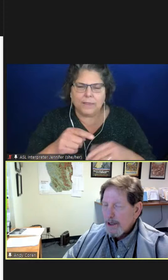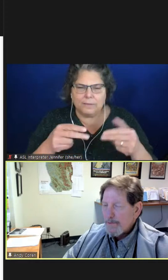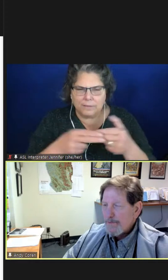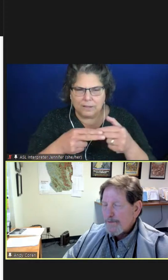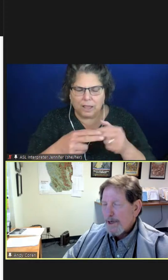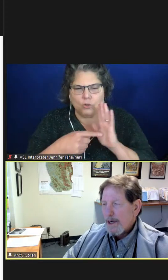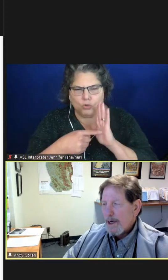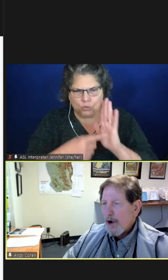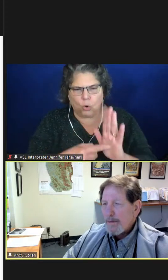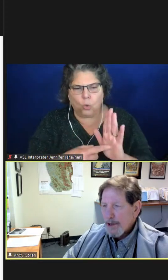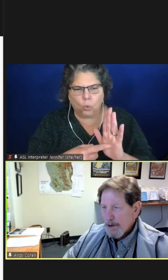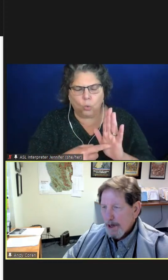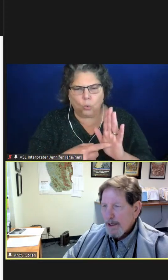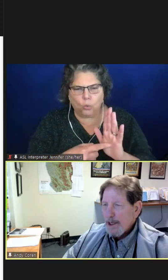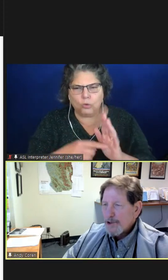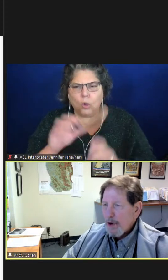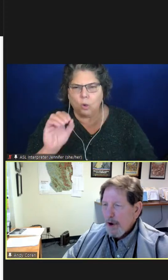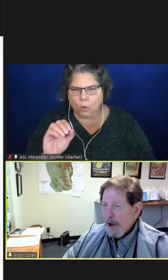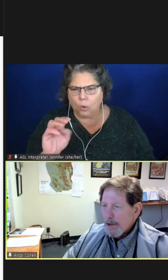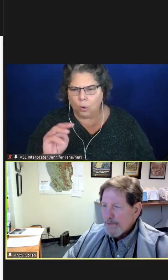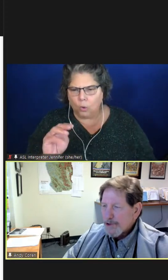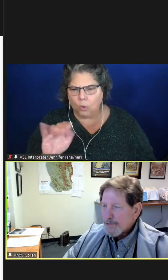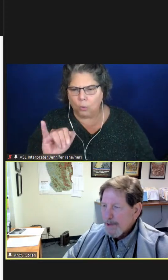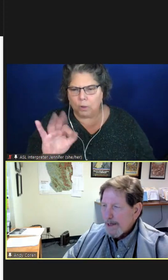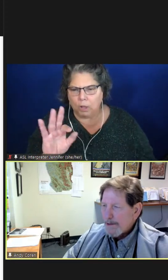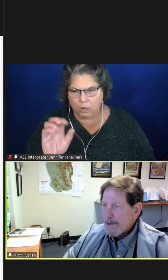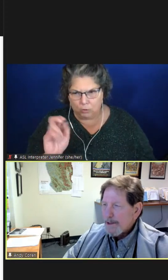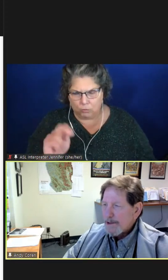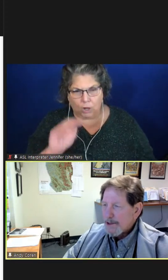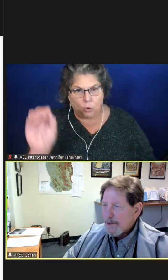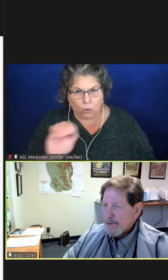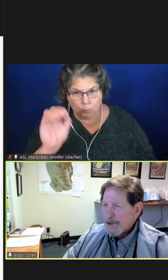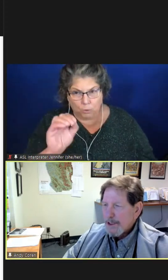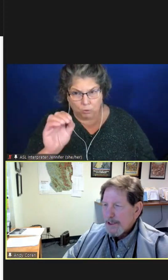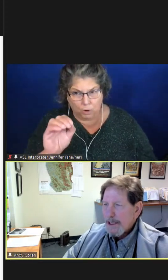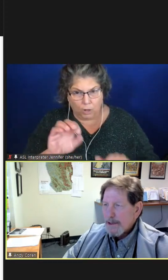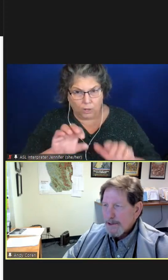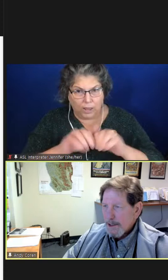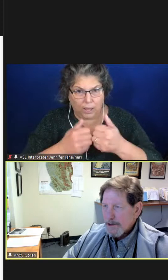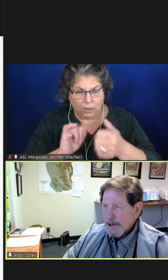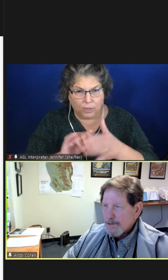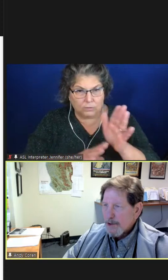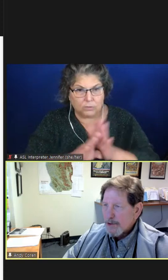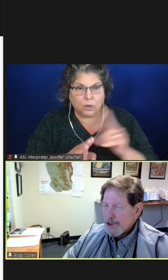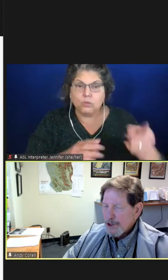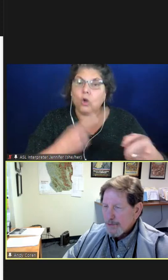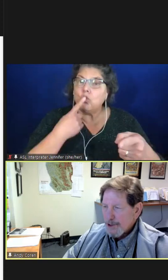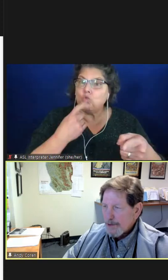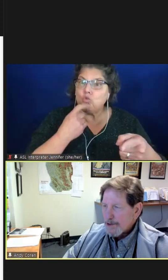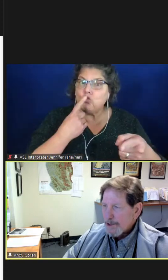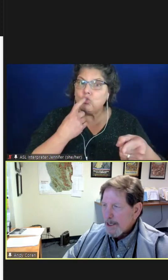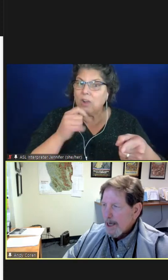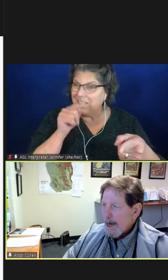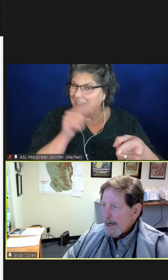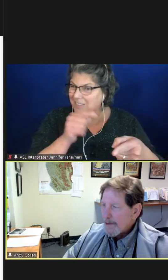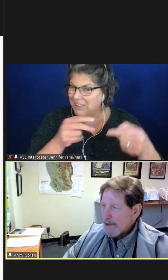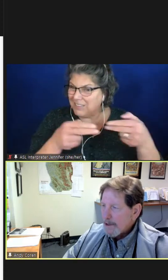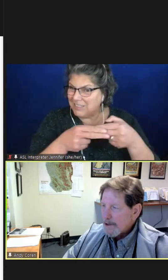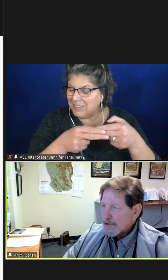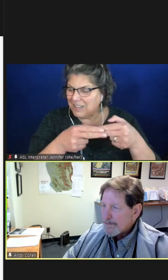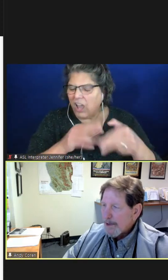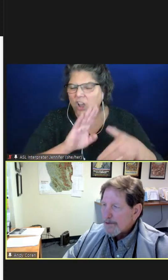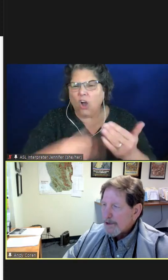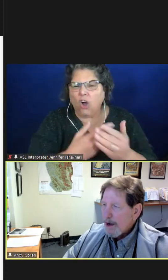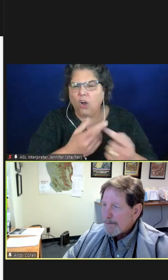evolution of Omicron. So all of this red was Delta in terms of the whole genome sequencing, and the